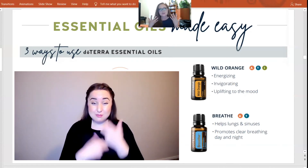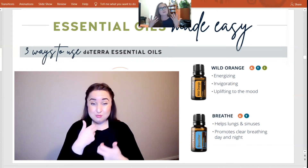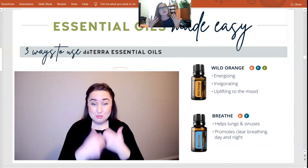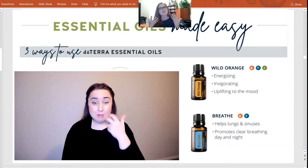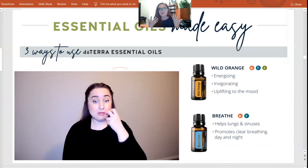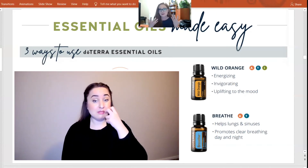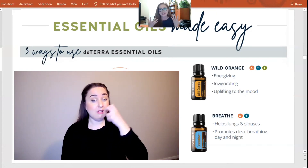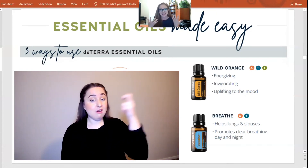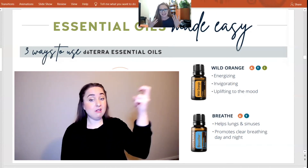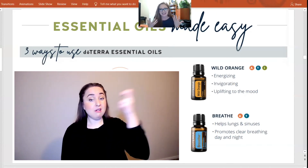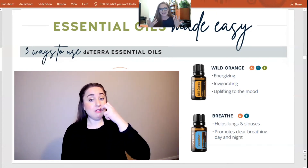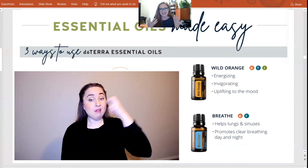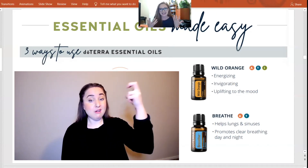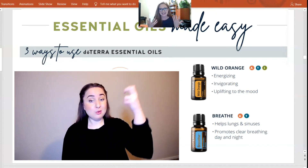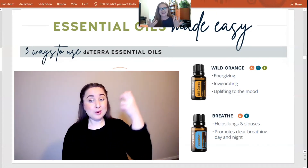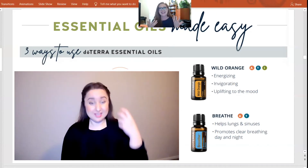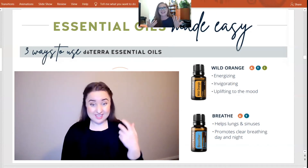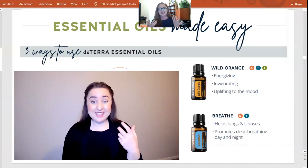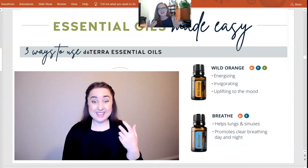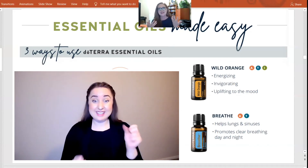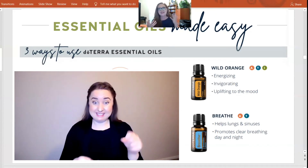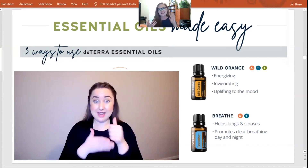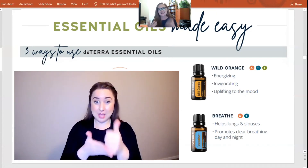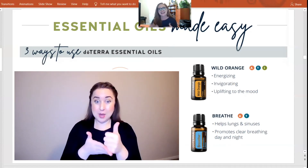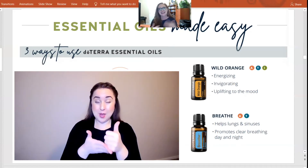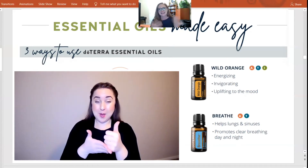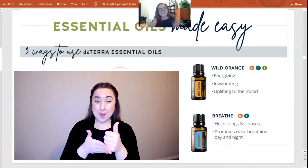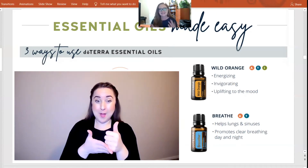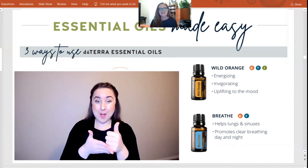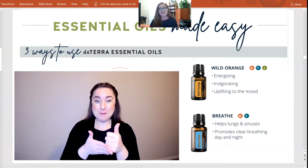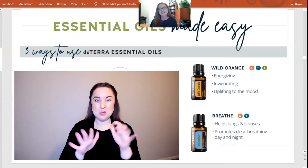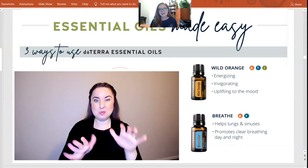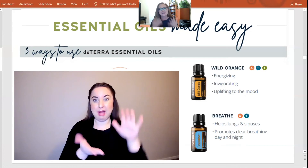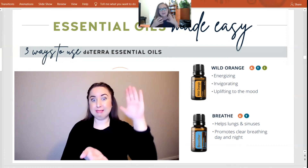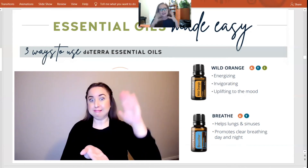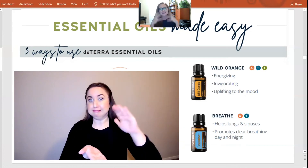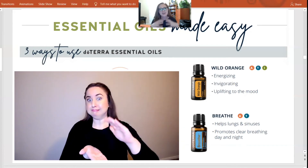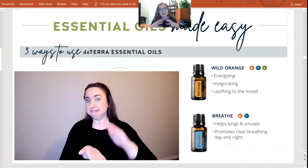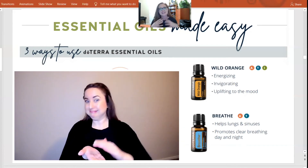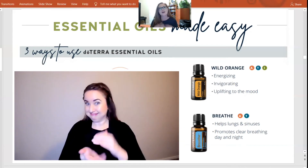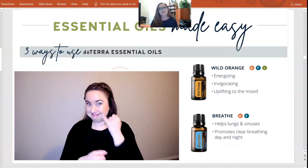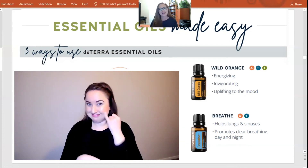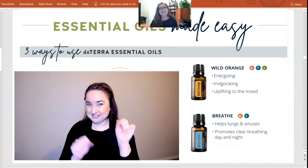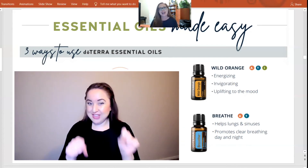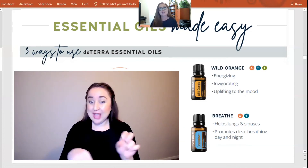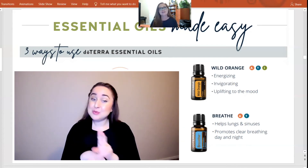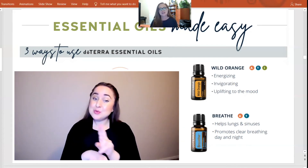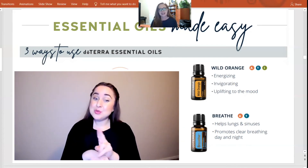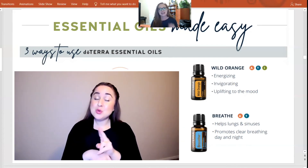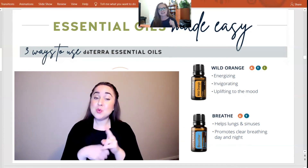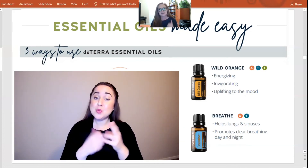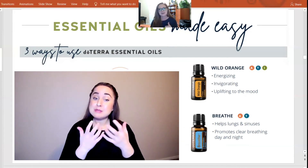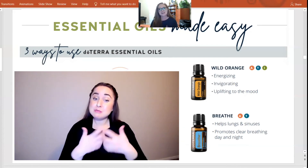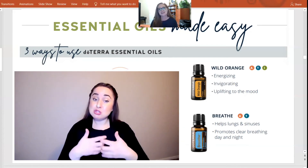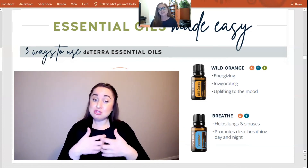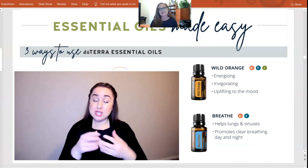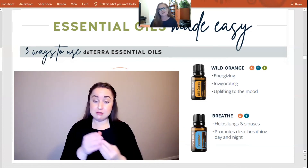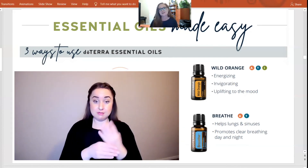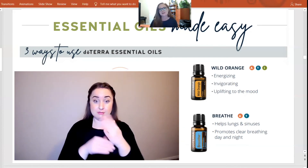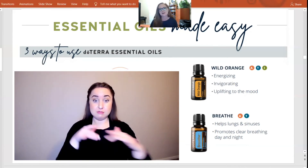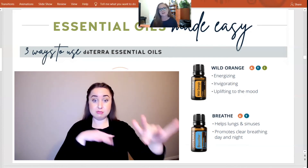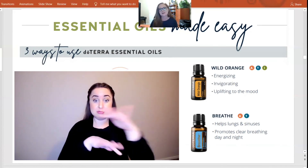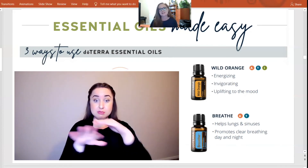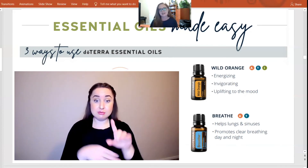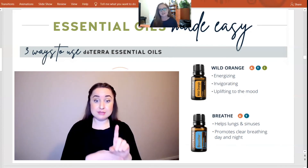issues with snoring. We don't want to, if you want to try and tone that down if you can. So using a